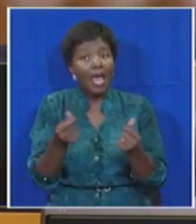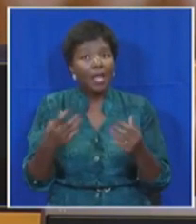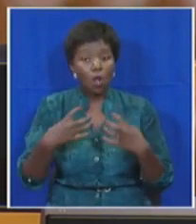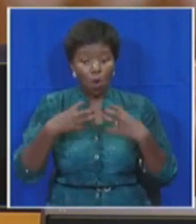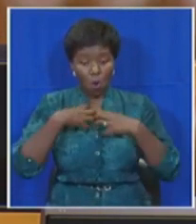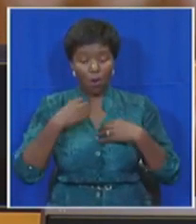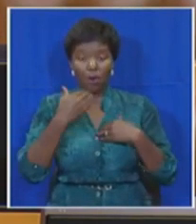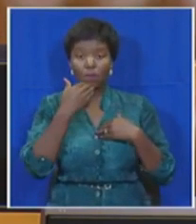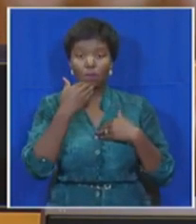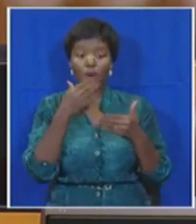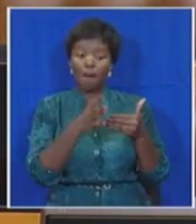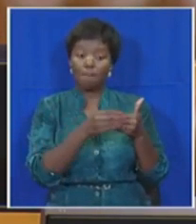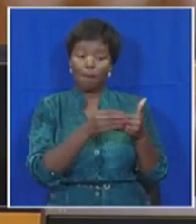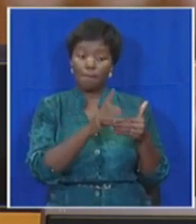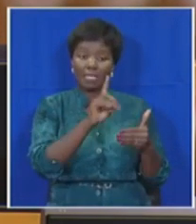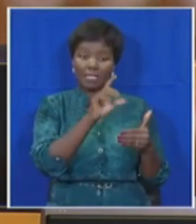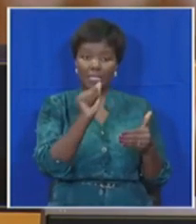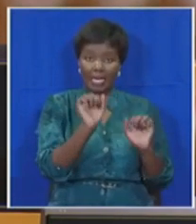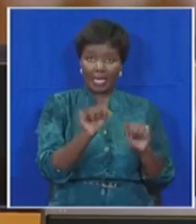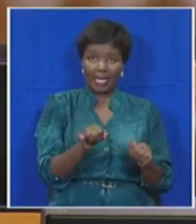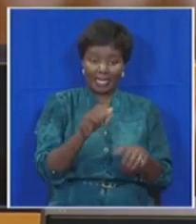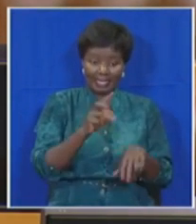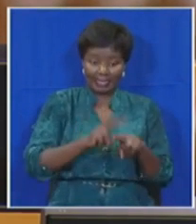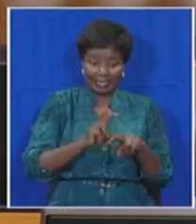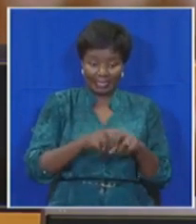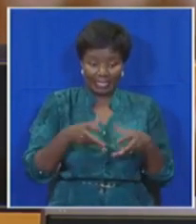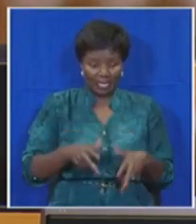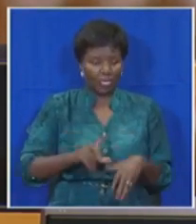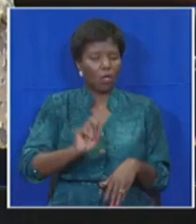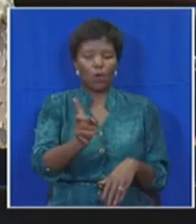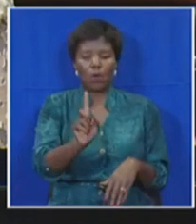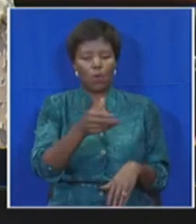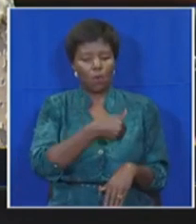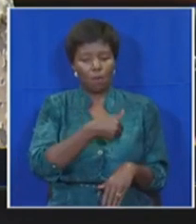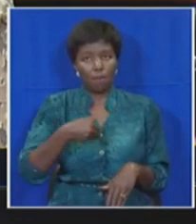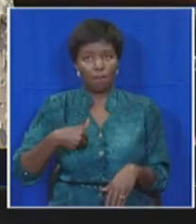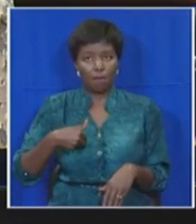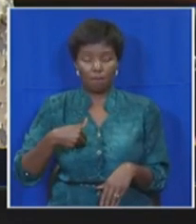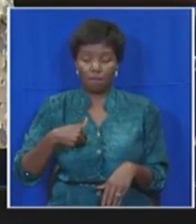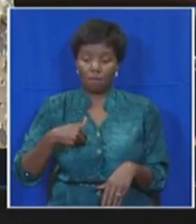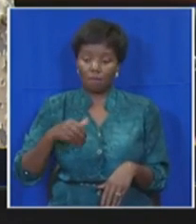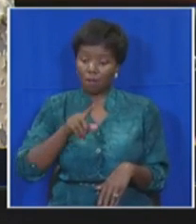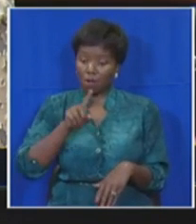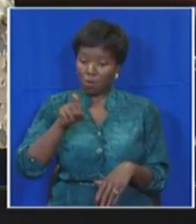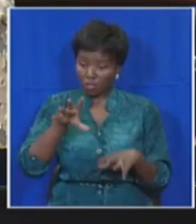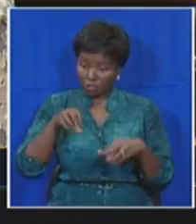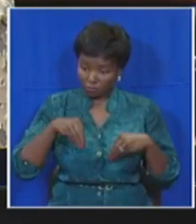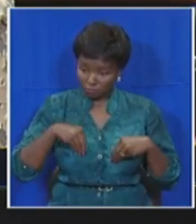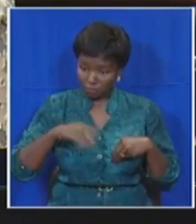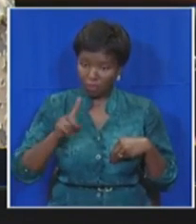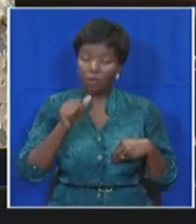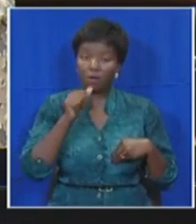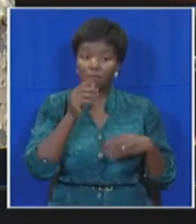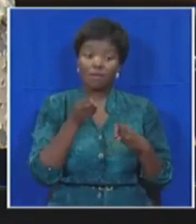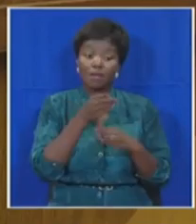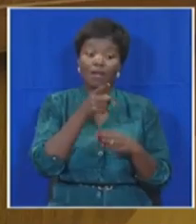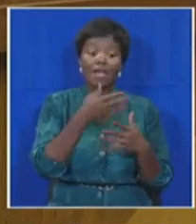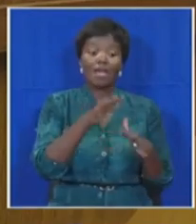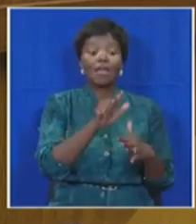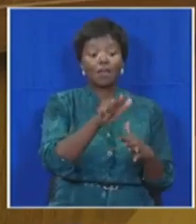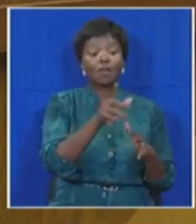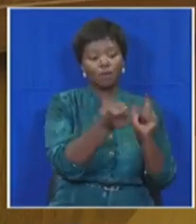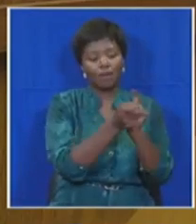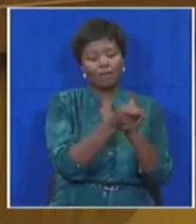the members of No, the ma'am. DA sitting here? Honourable Steenhuisen, are you ready to take a question? I'll take one in Barney's afterwards. I know she'll be